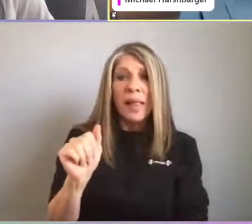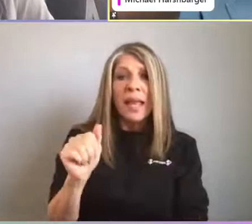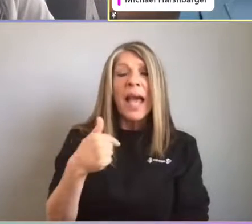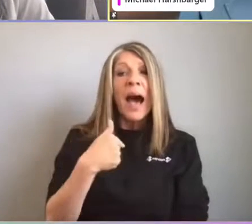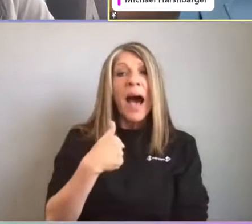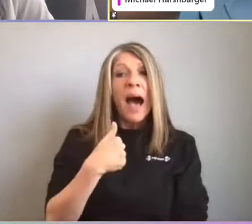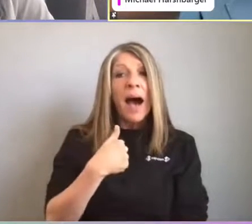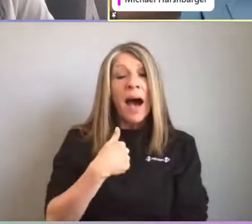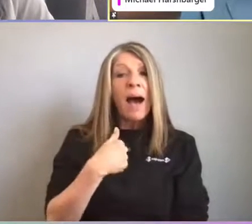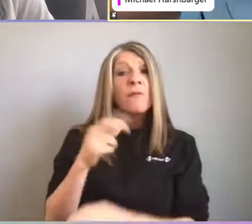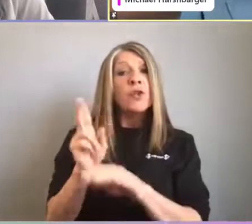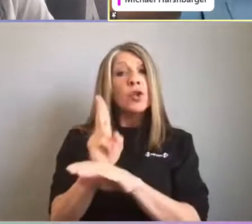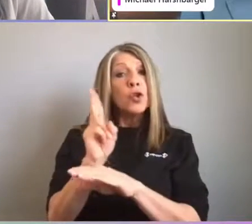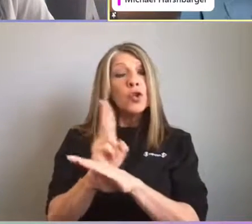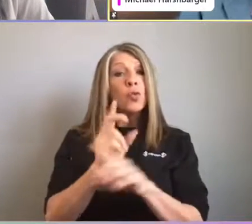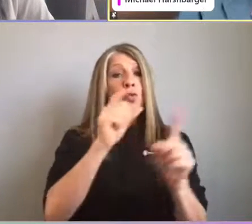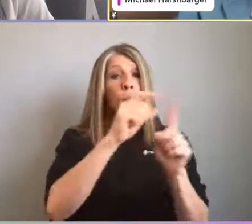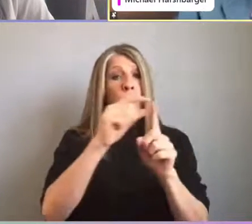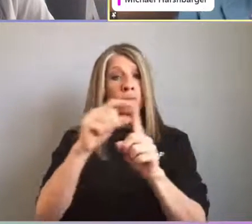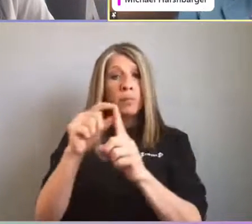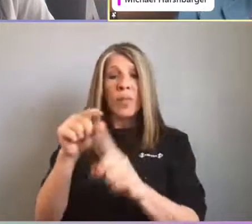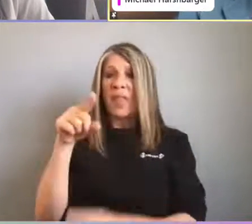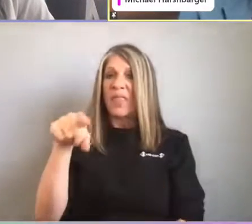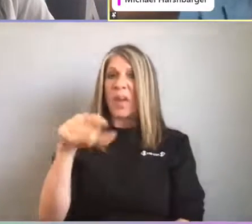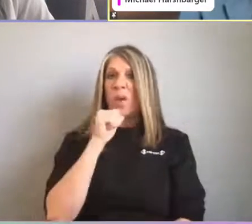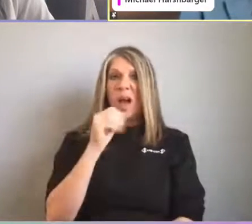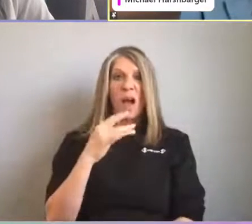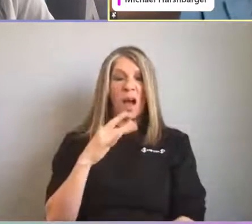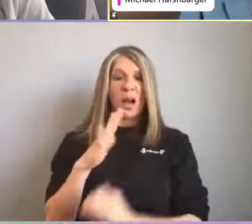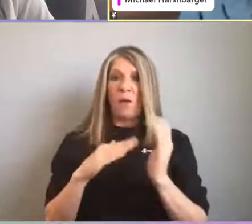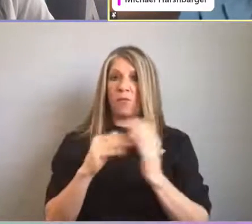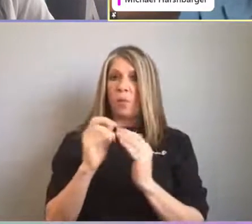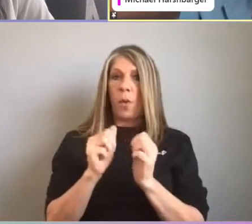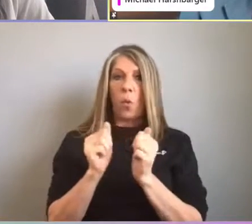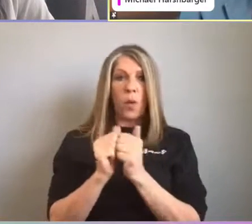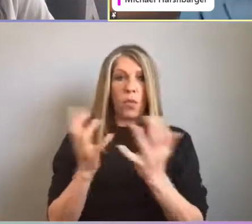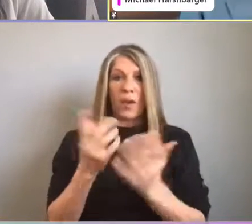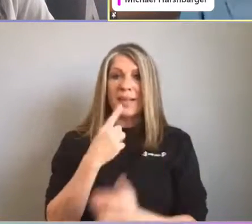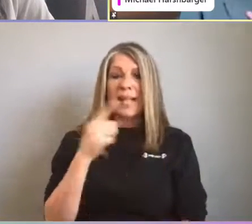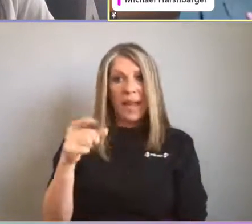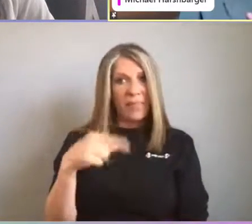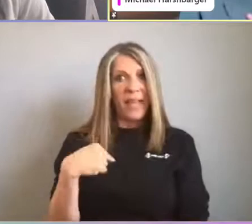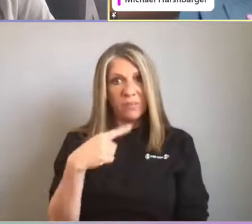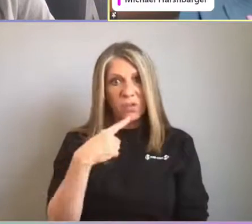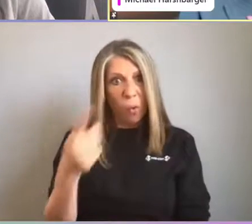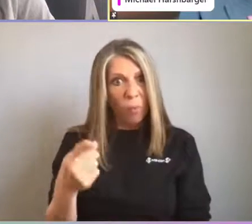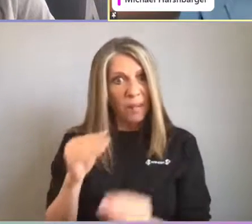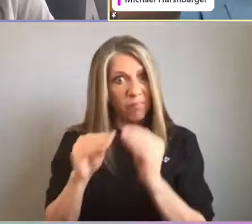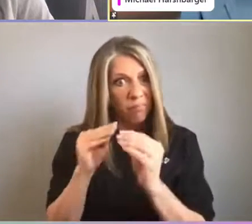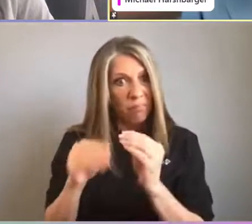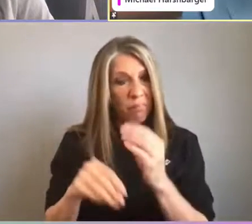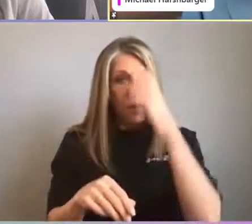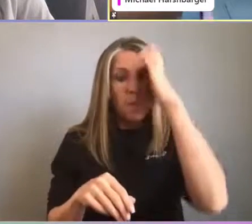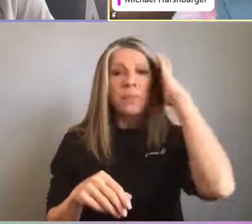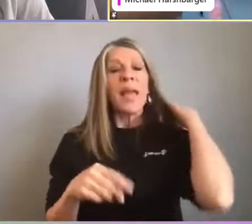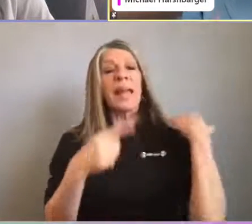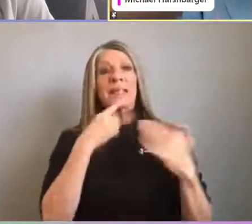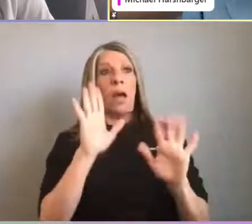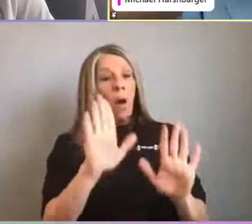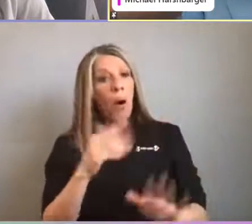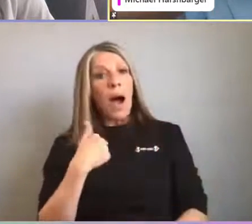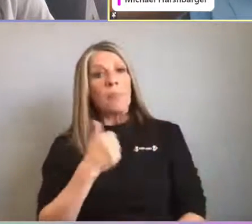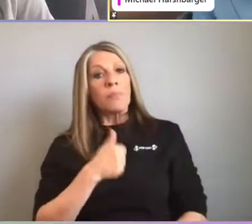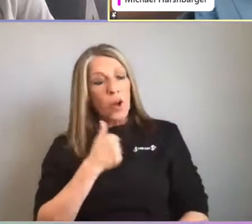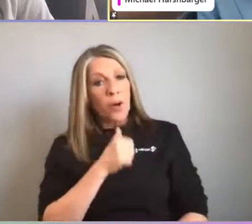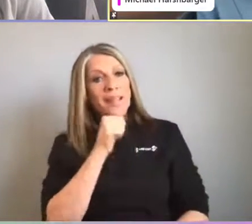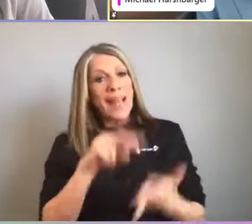used terminology that they were not comfortable with, and they corrected me. And the first words out of my mouth is, I'm sorry, I didn't